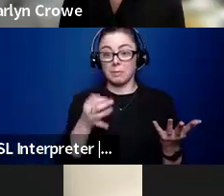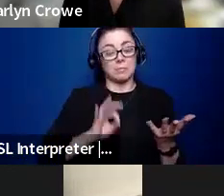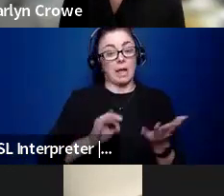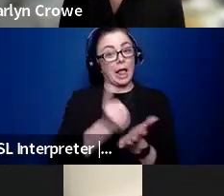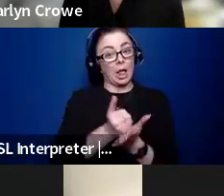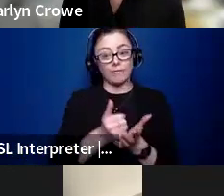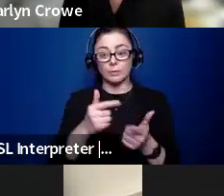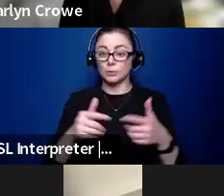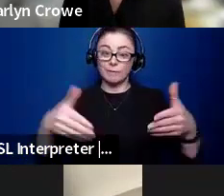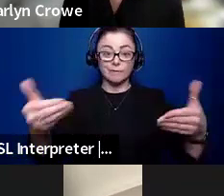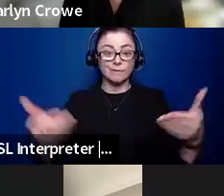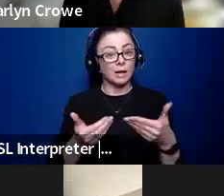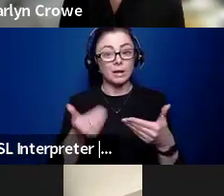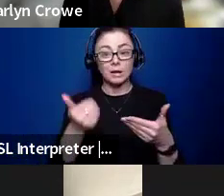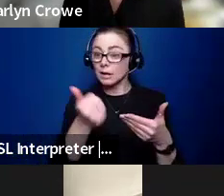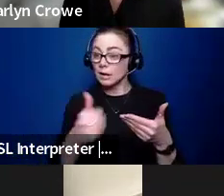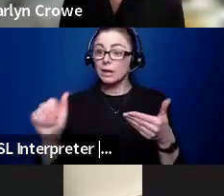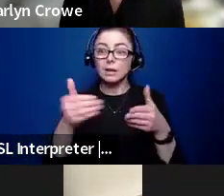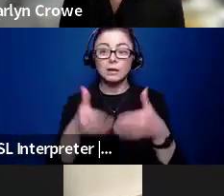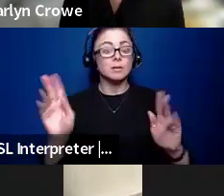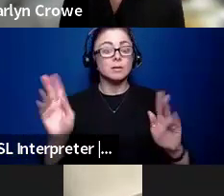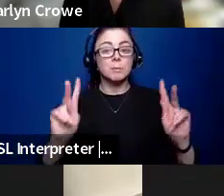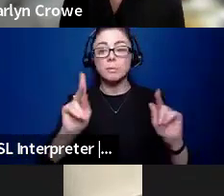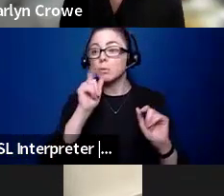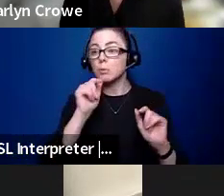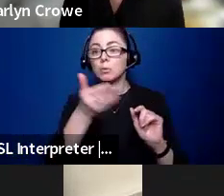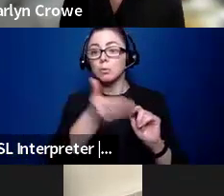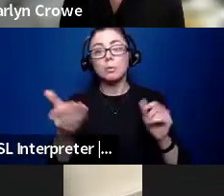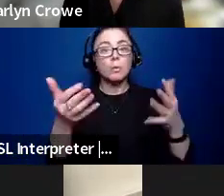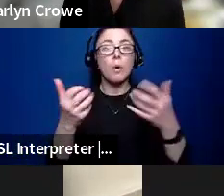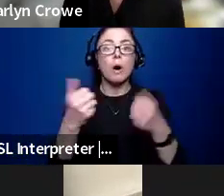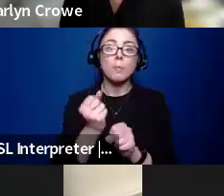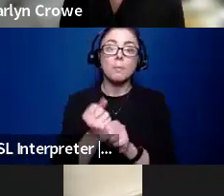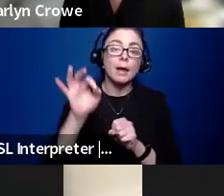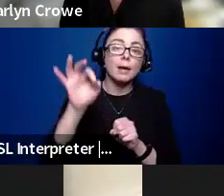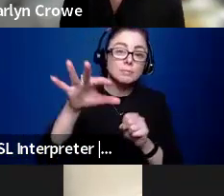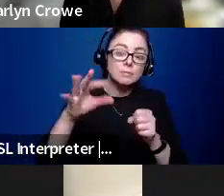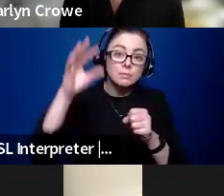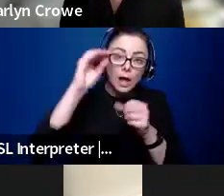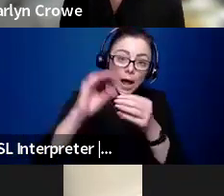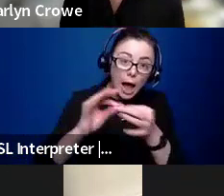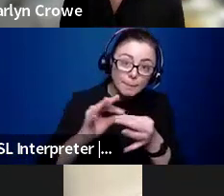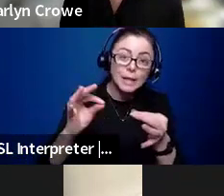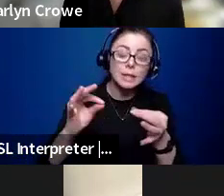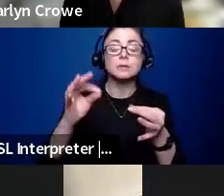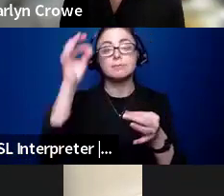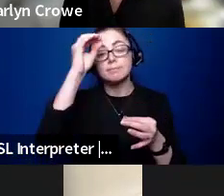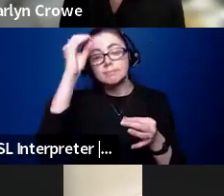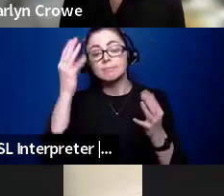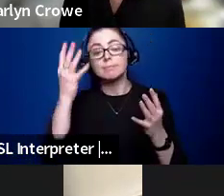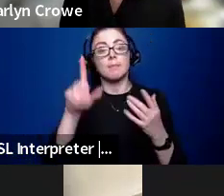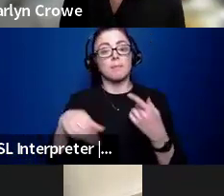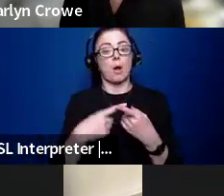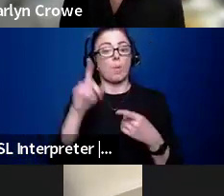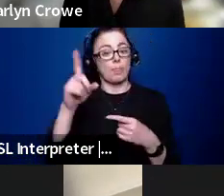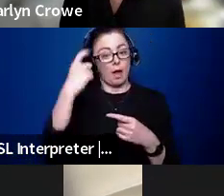would like to make comment about the legislative proposal by Governor Reynolds. And there are 2